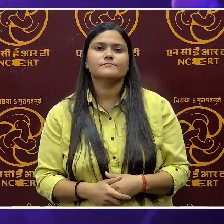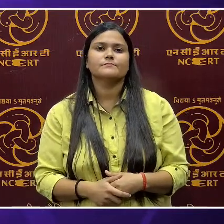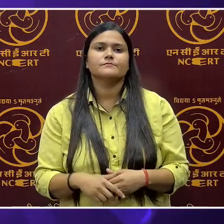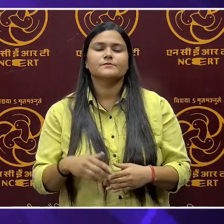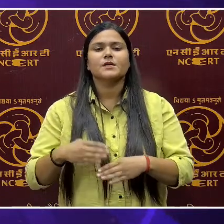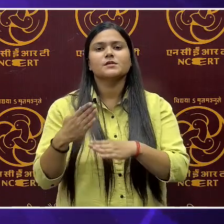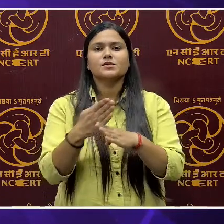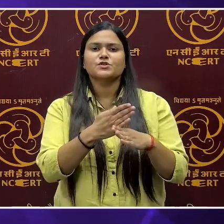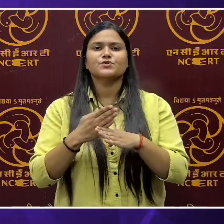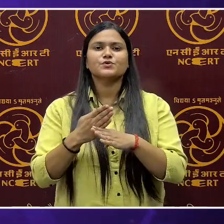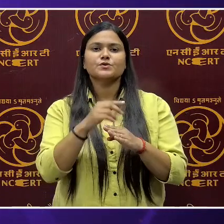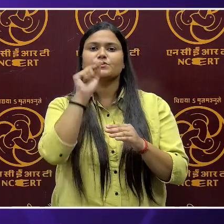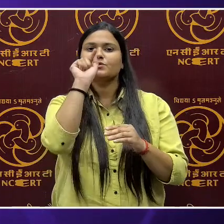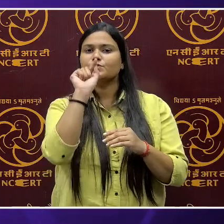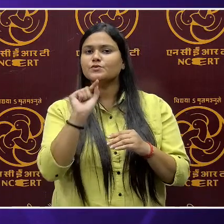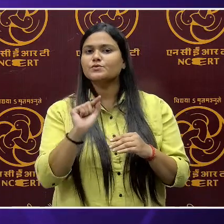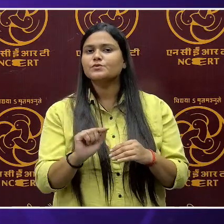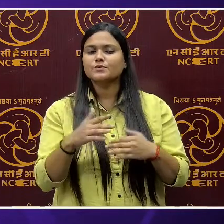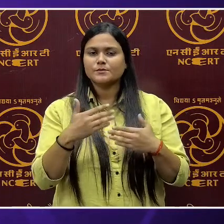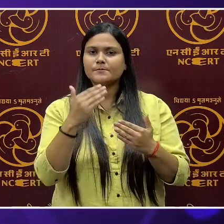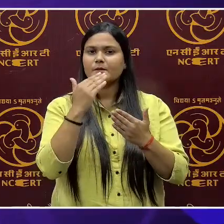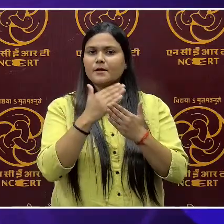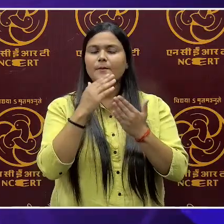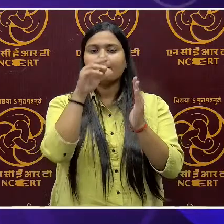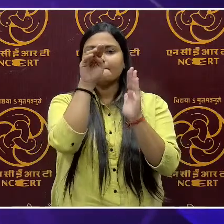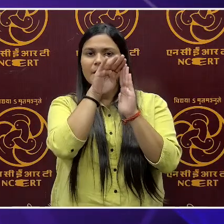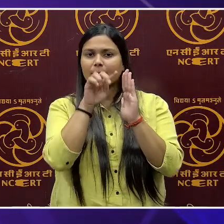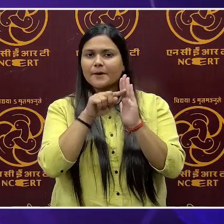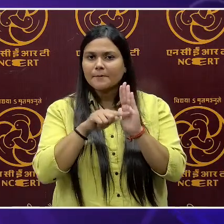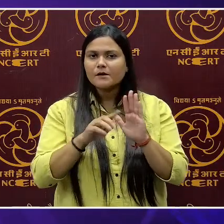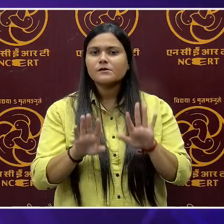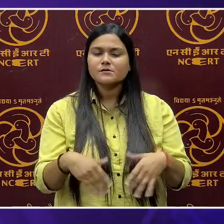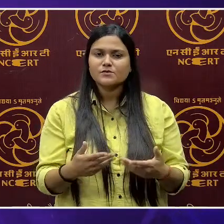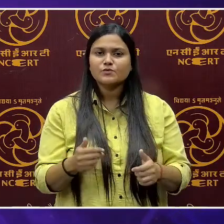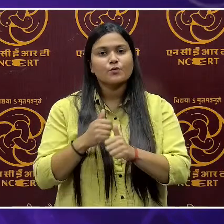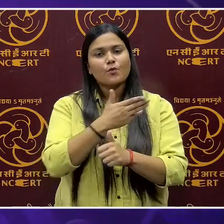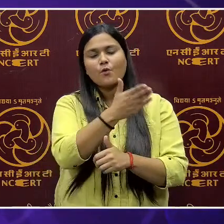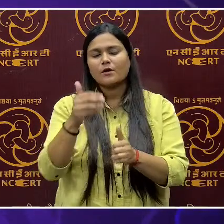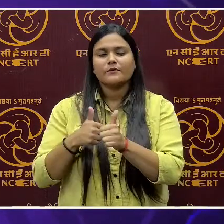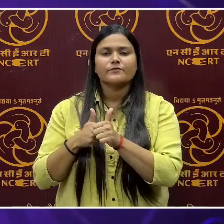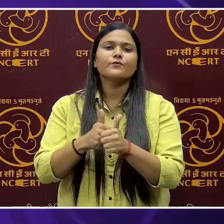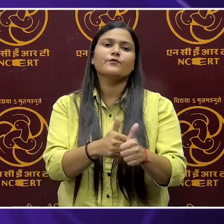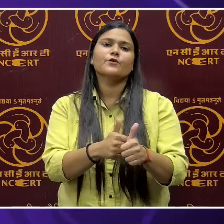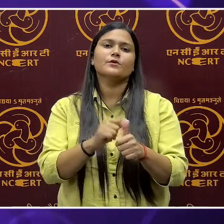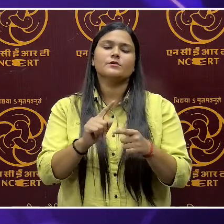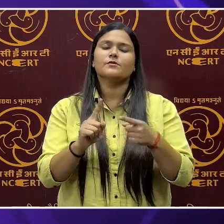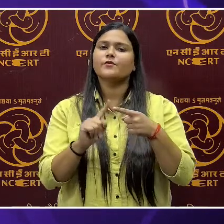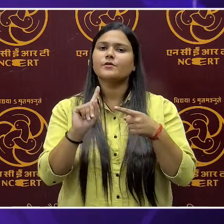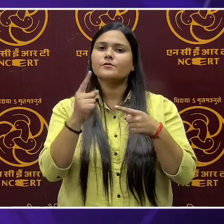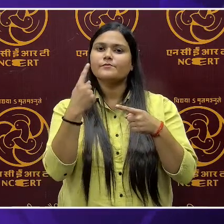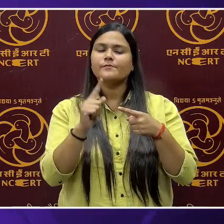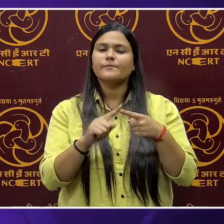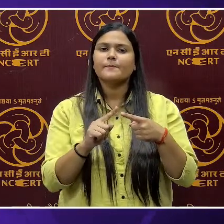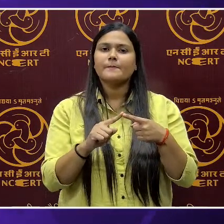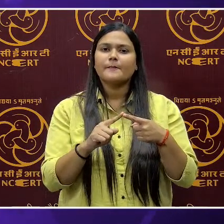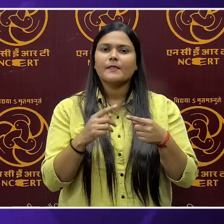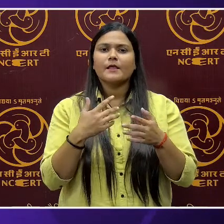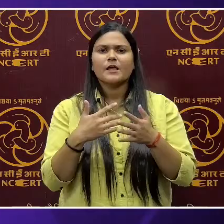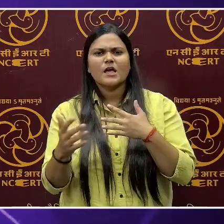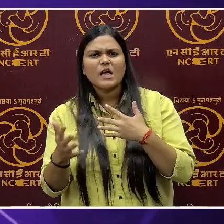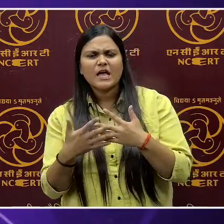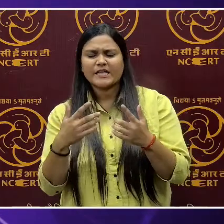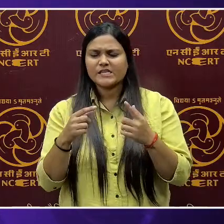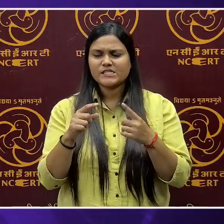I'm going to share a few steps. All of the students can follow me on that, And the step 1 is that if there is any